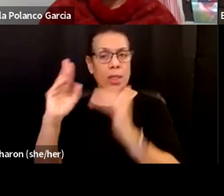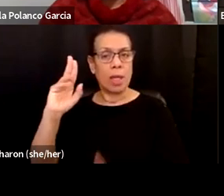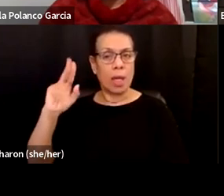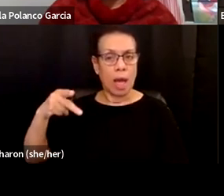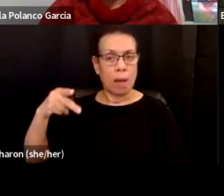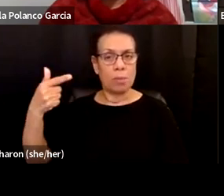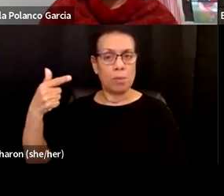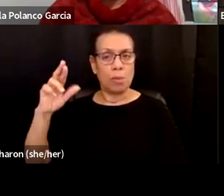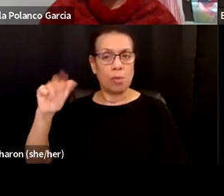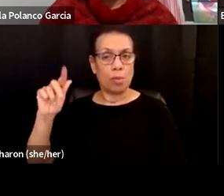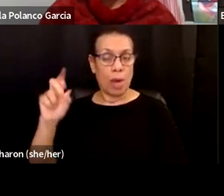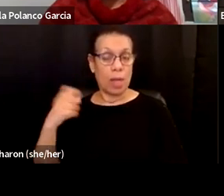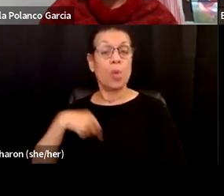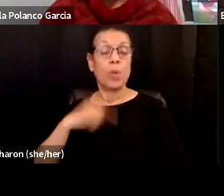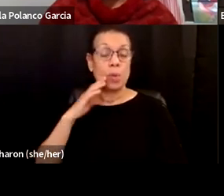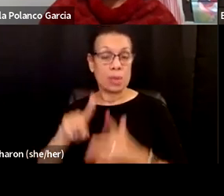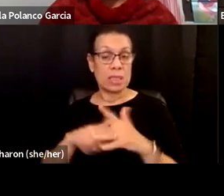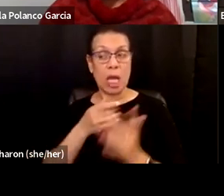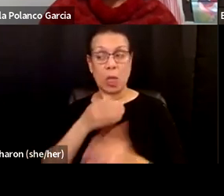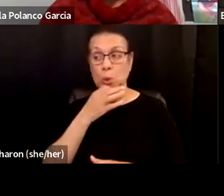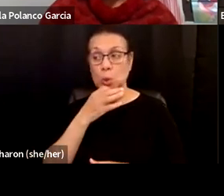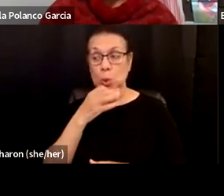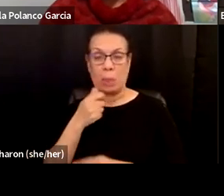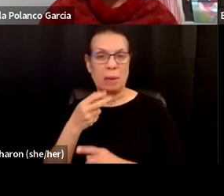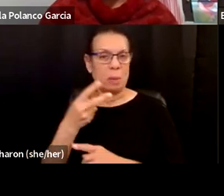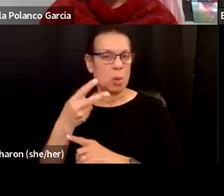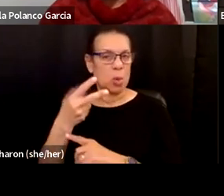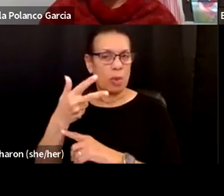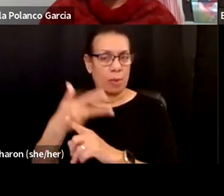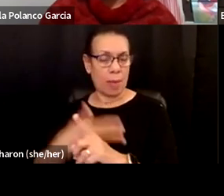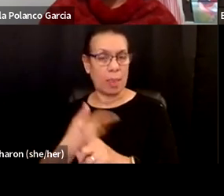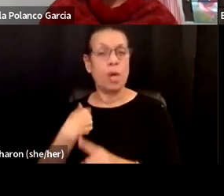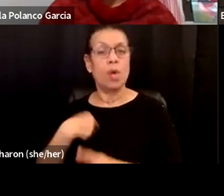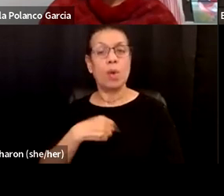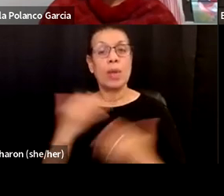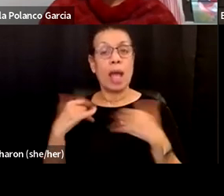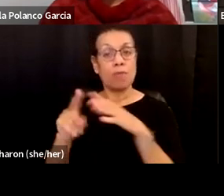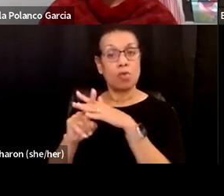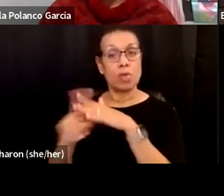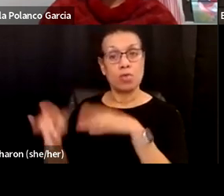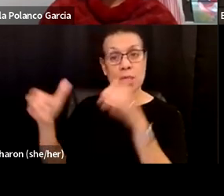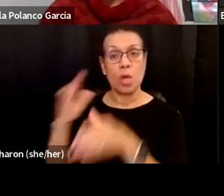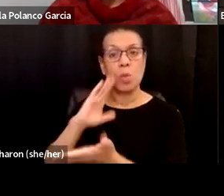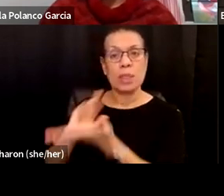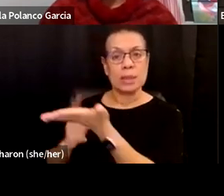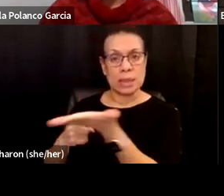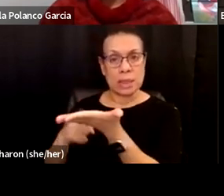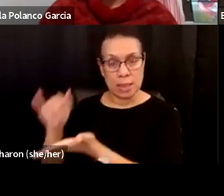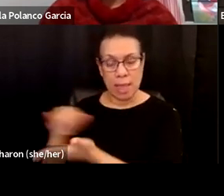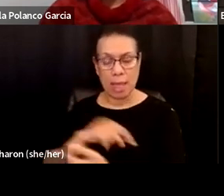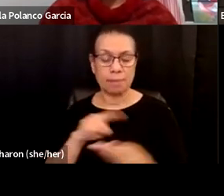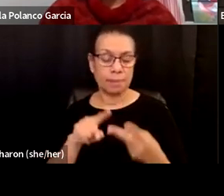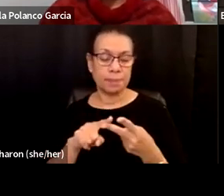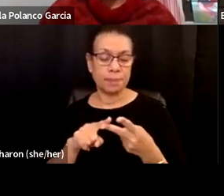several months and on when we have our retreat with the school committee we plan on talking about that we're also talking